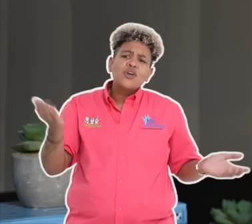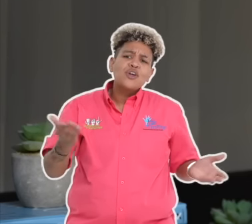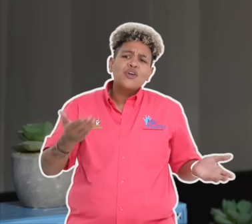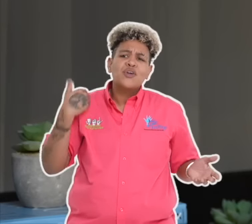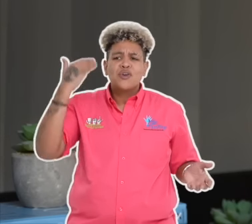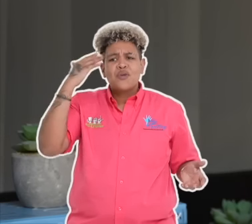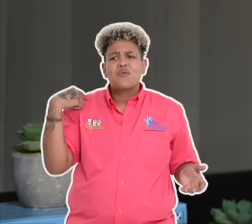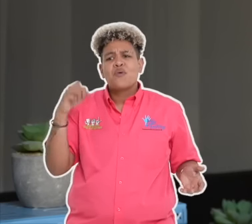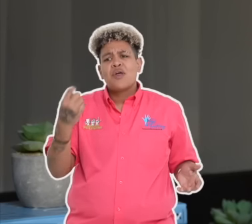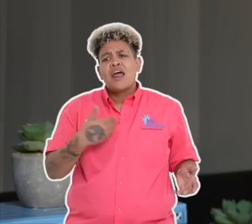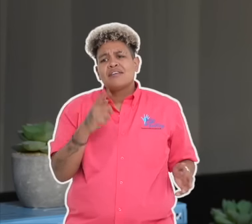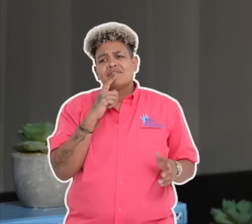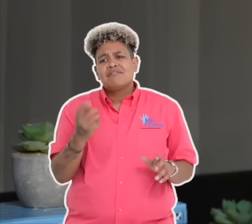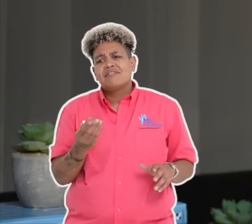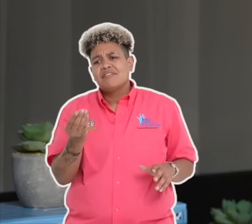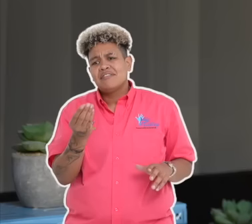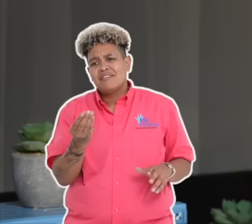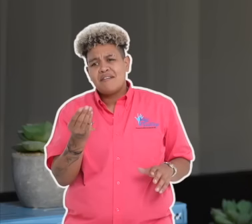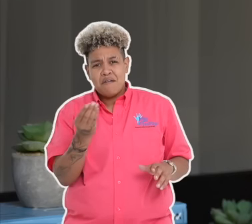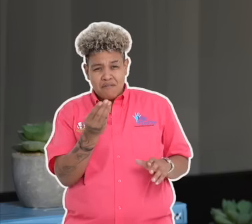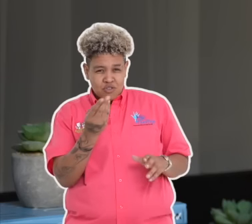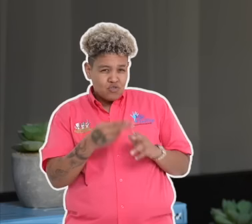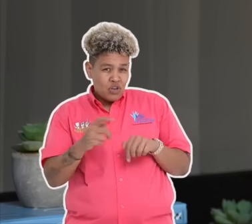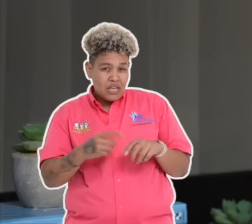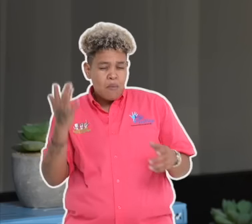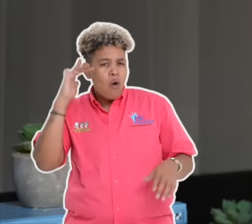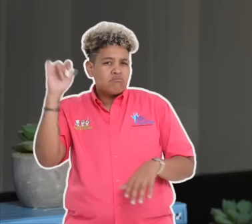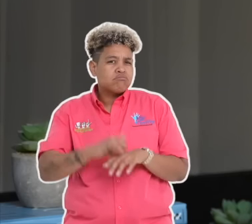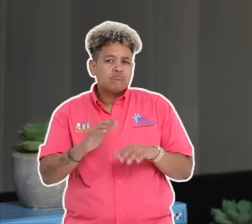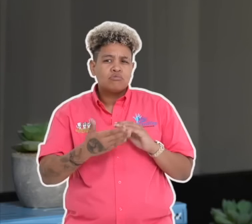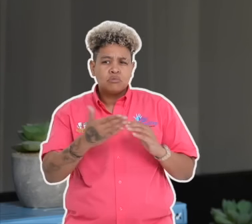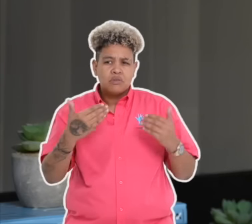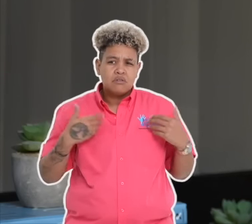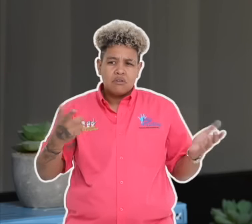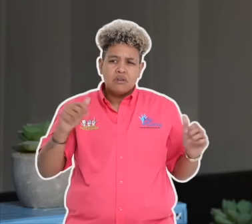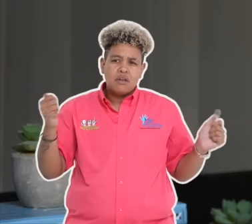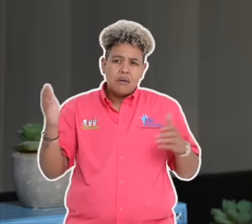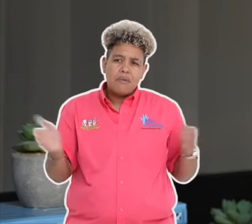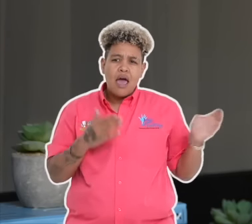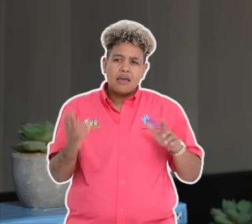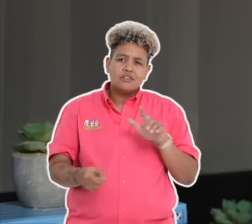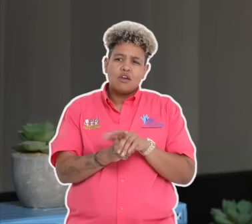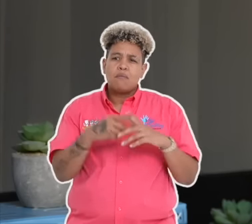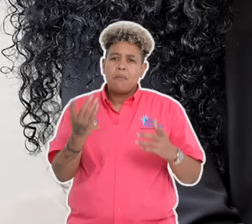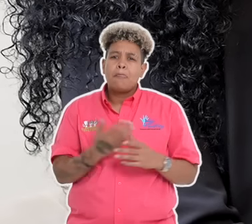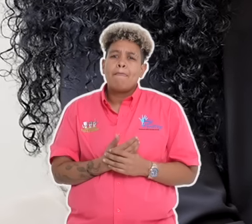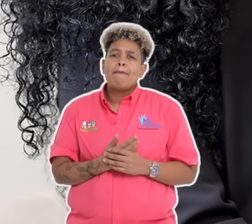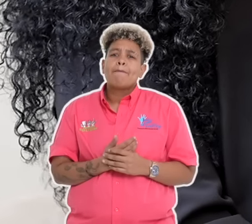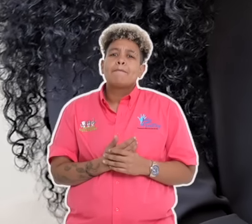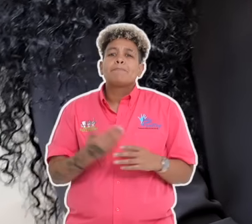like why you're here. I know we only have you for a little while right now, but why are you in Jamaica and do you have any plans coming